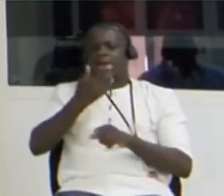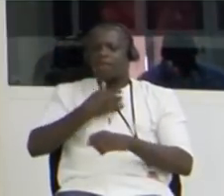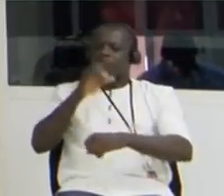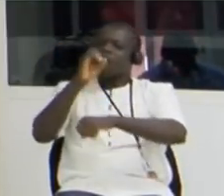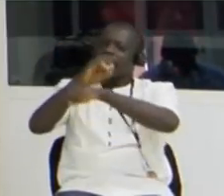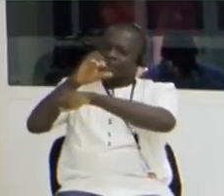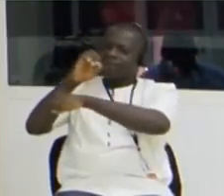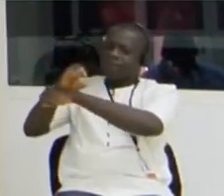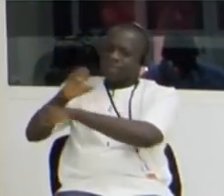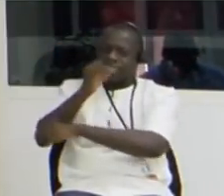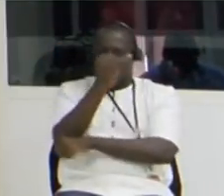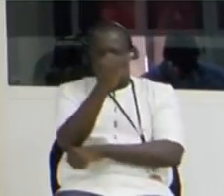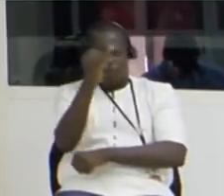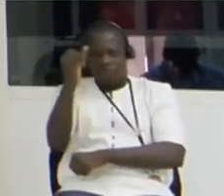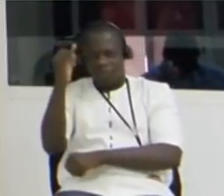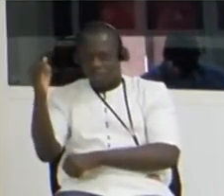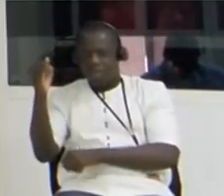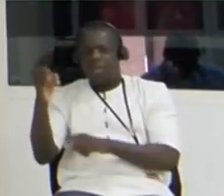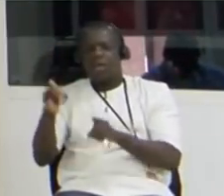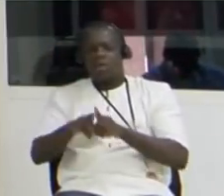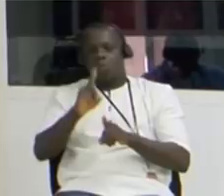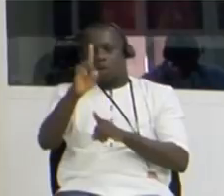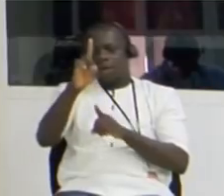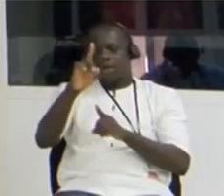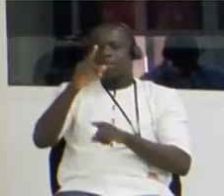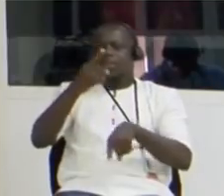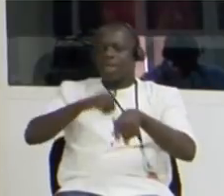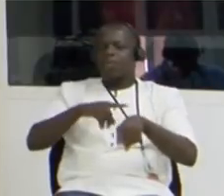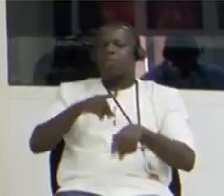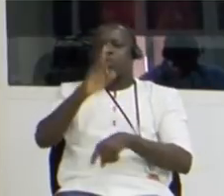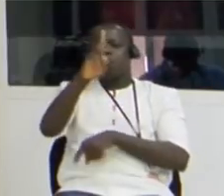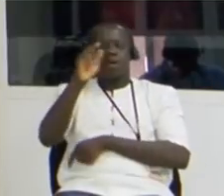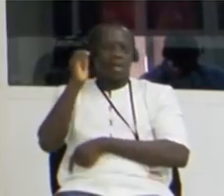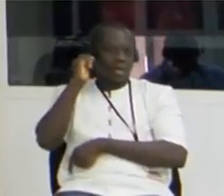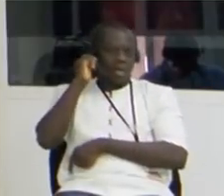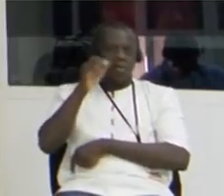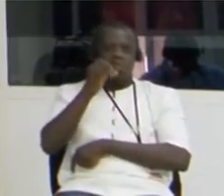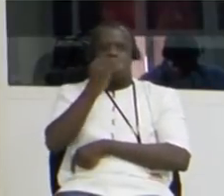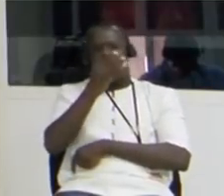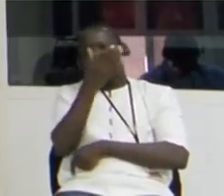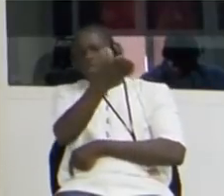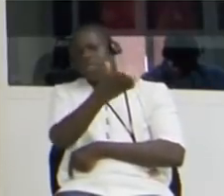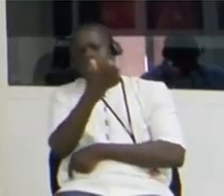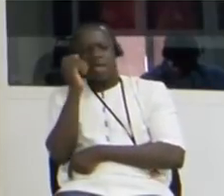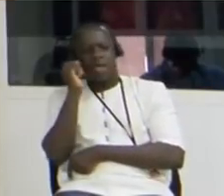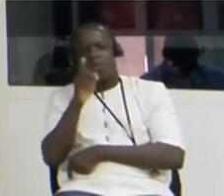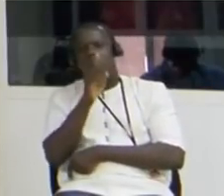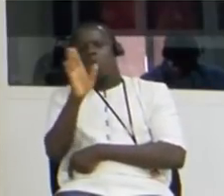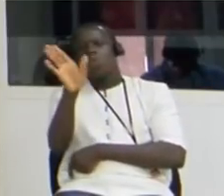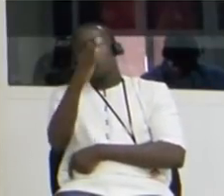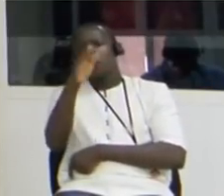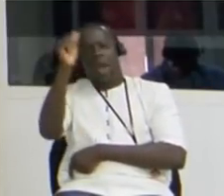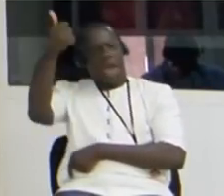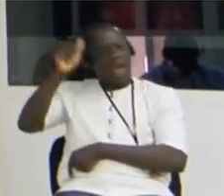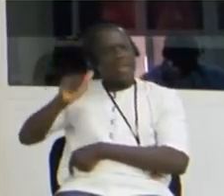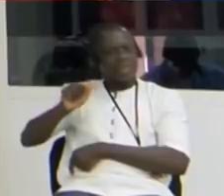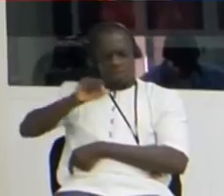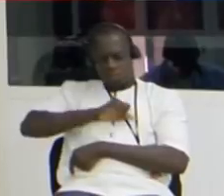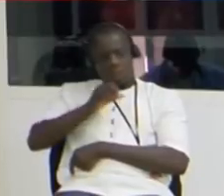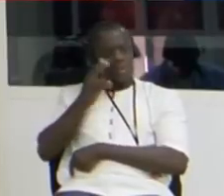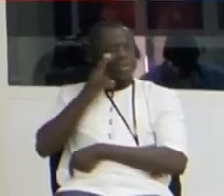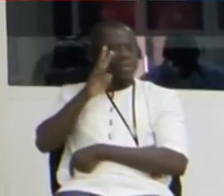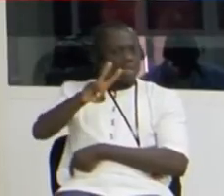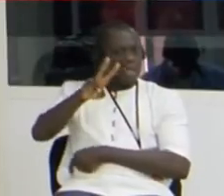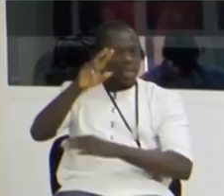individually. So that's one instance when one of the girls accused the other one of the aunt seeing her in